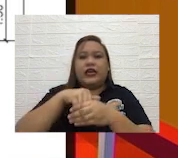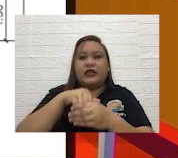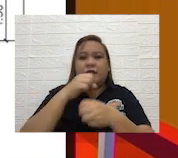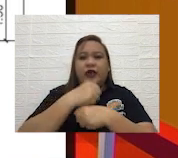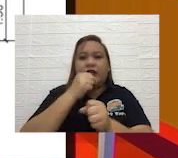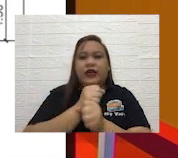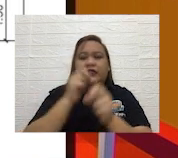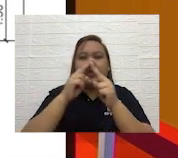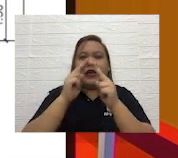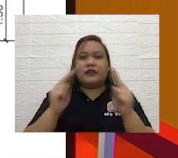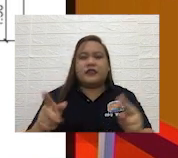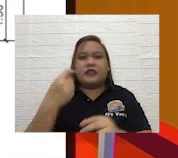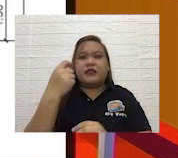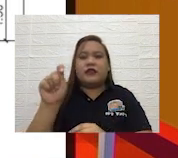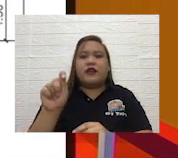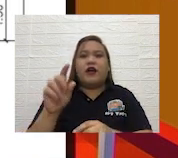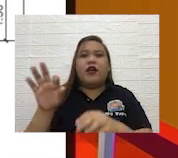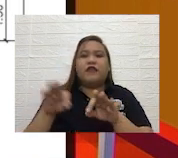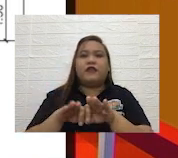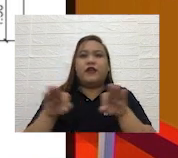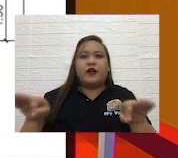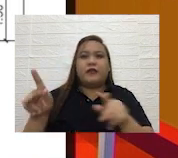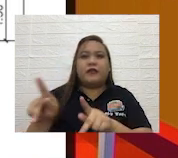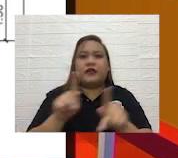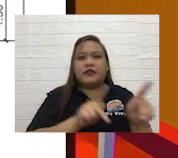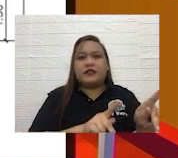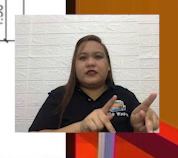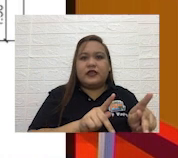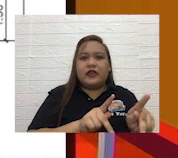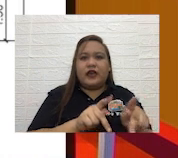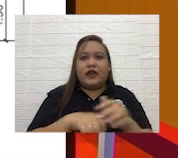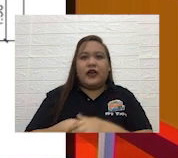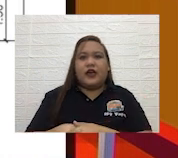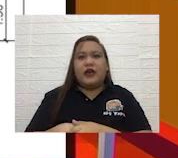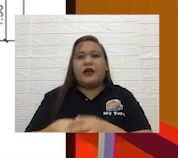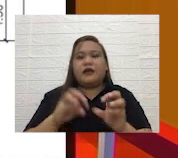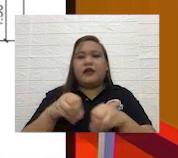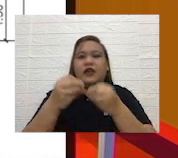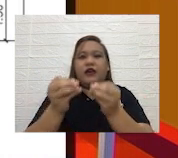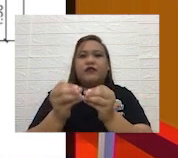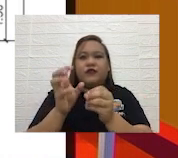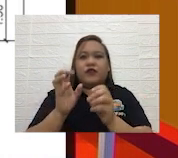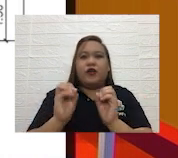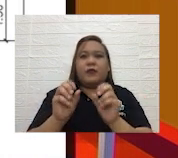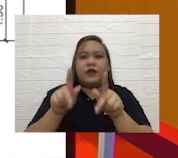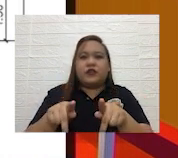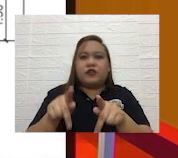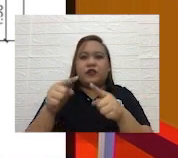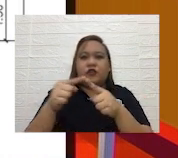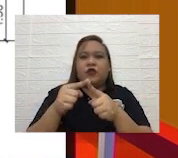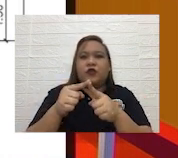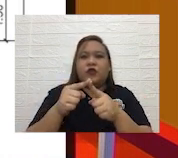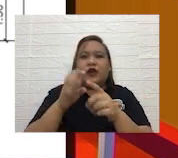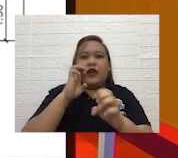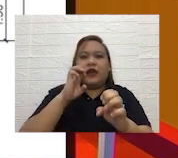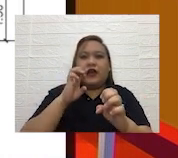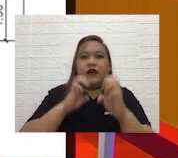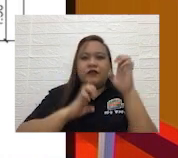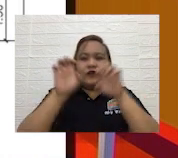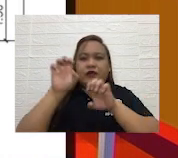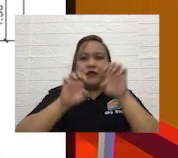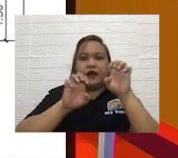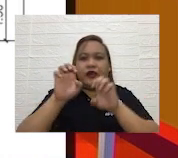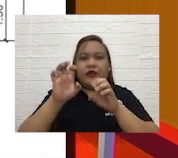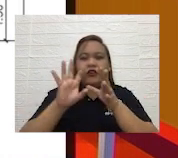house. The floor plans for a proposed house or building provide us with the opportunity to